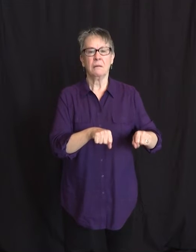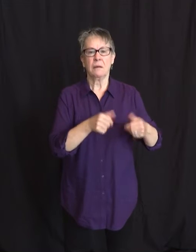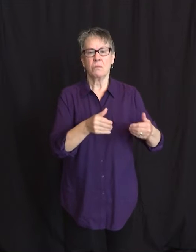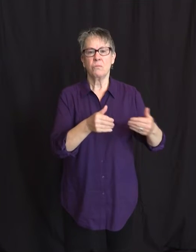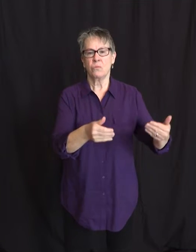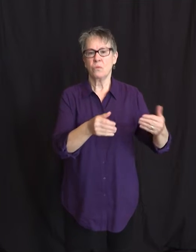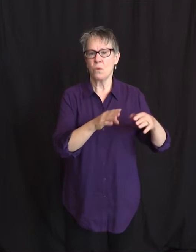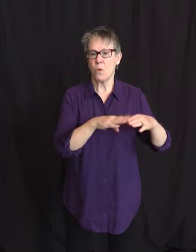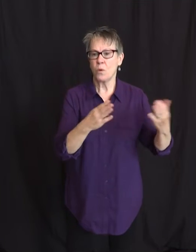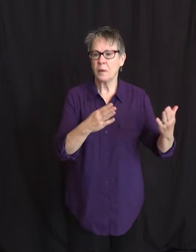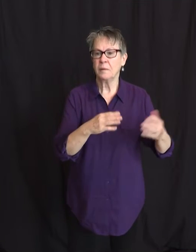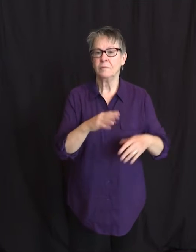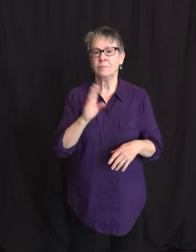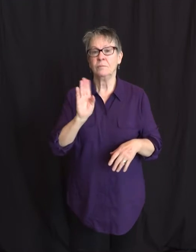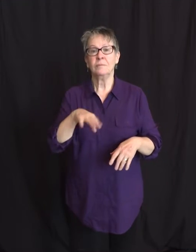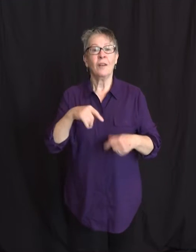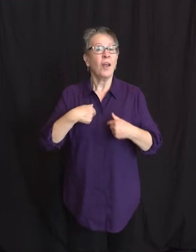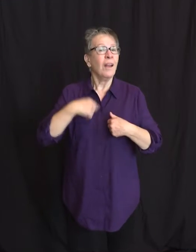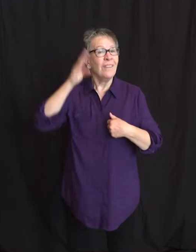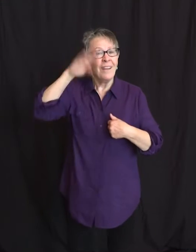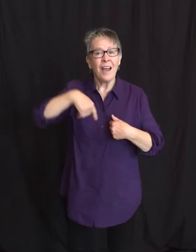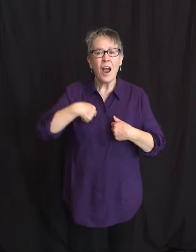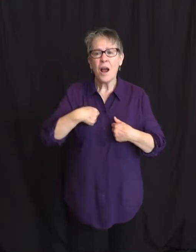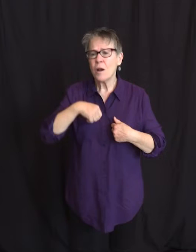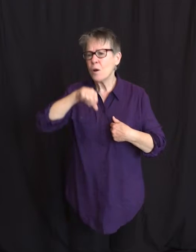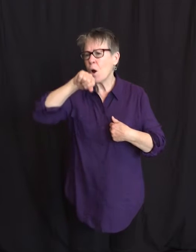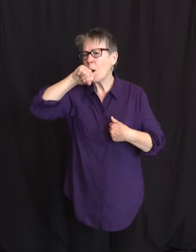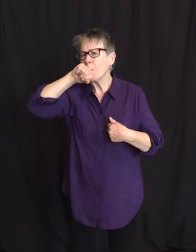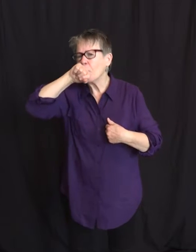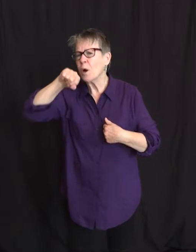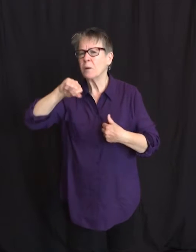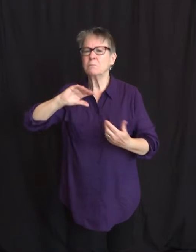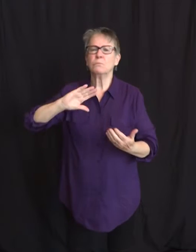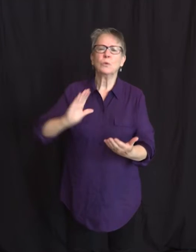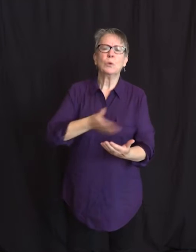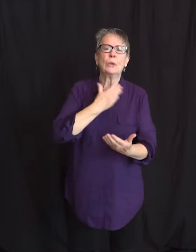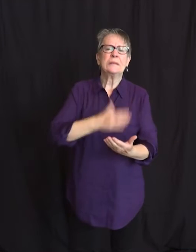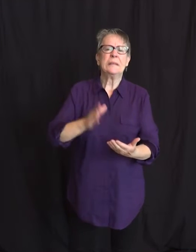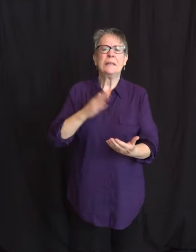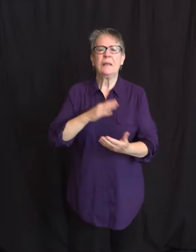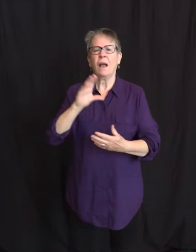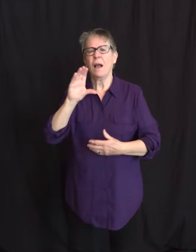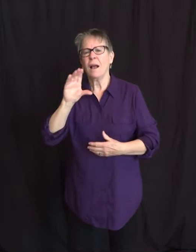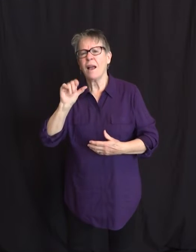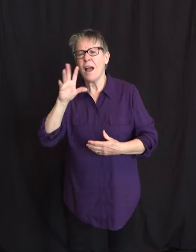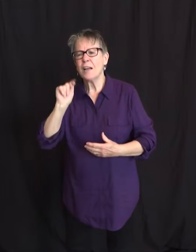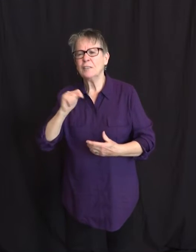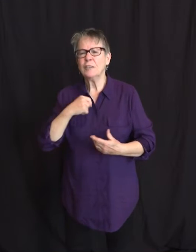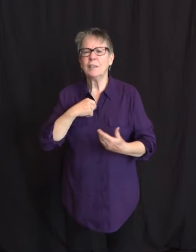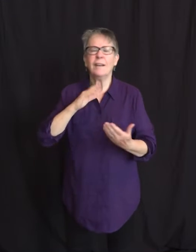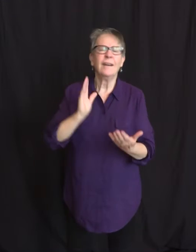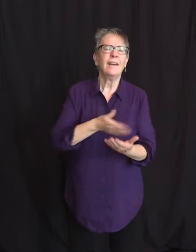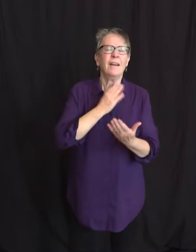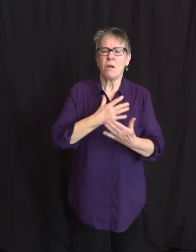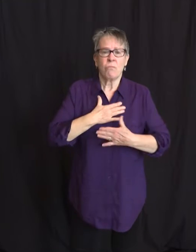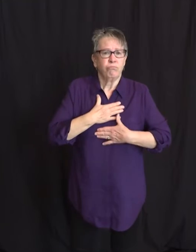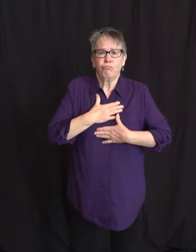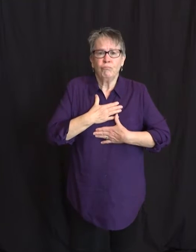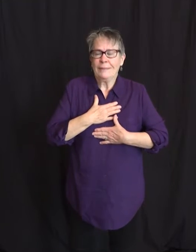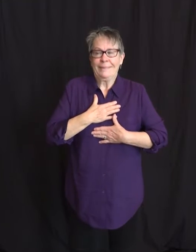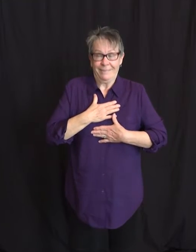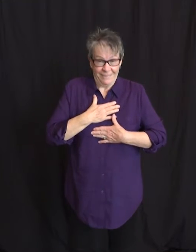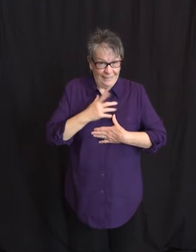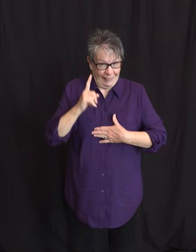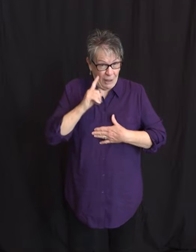going to concerts. Concerts are not going to be anytime soon, as an example, where there's a high